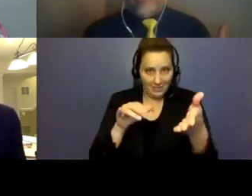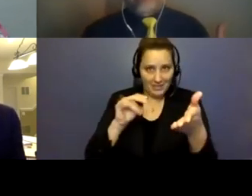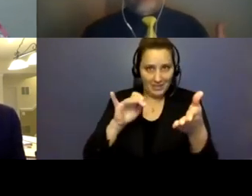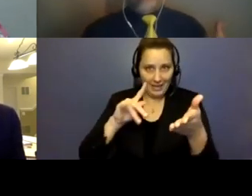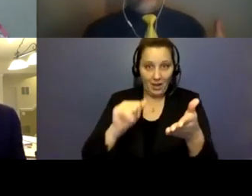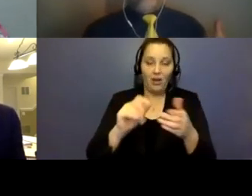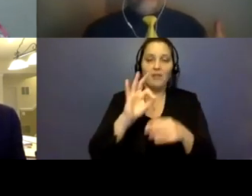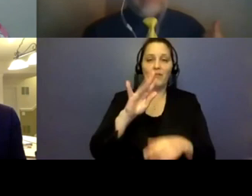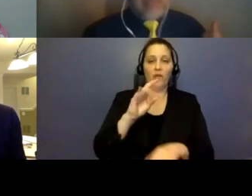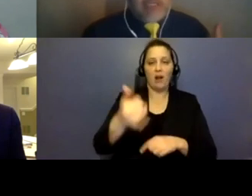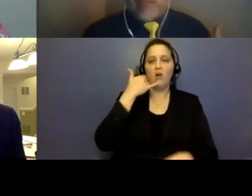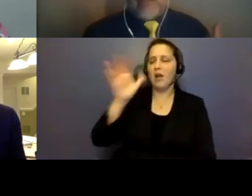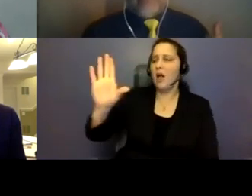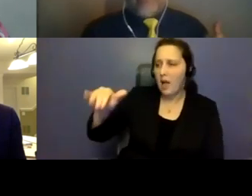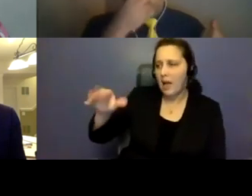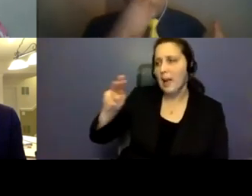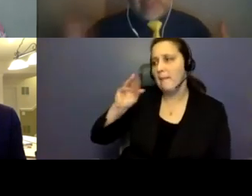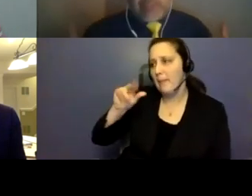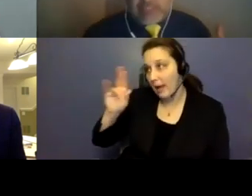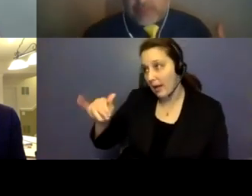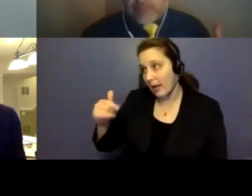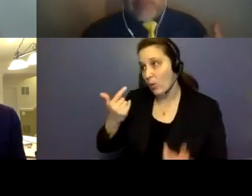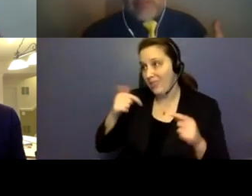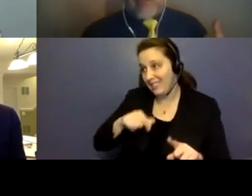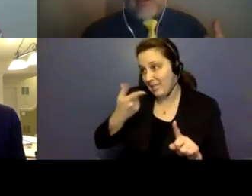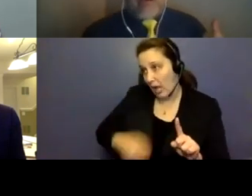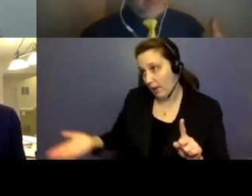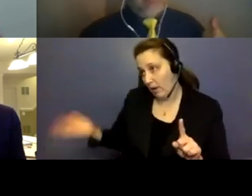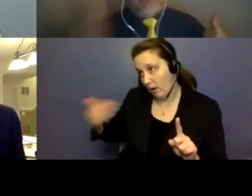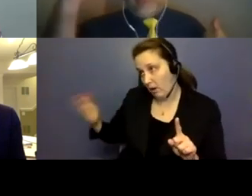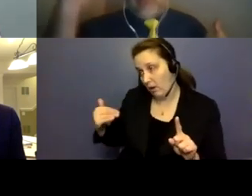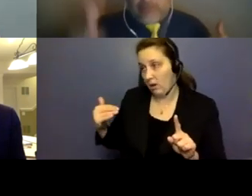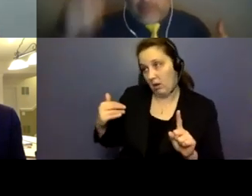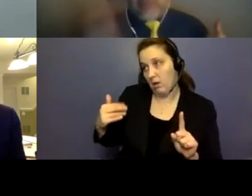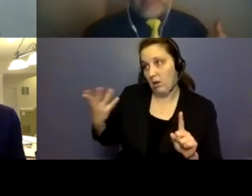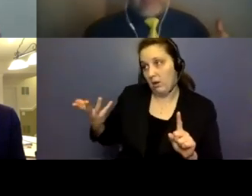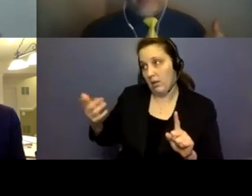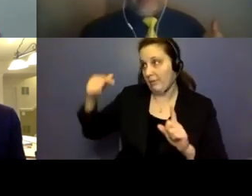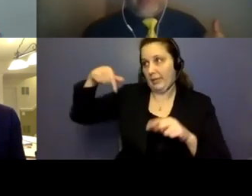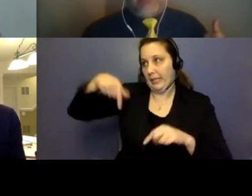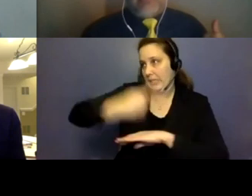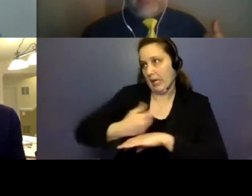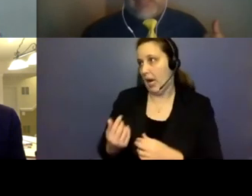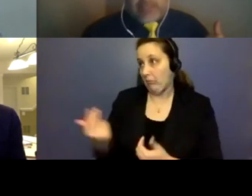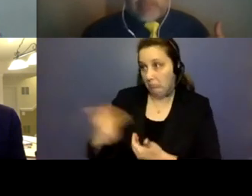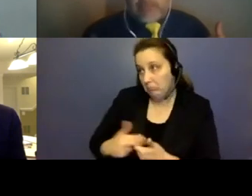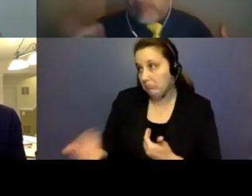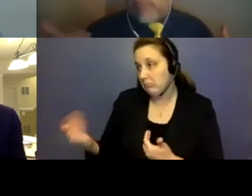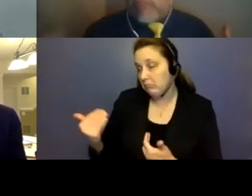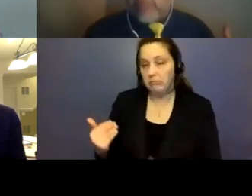calls me, "Hey, Manny, we doing this thing on this day, and that day